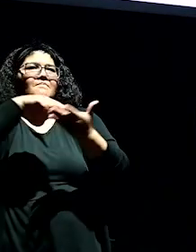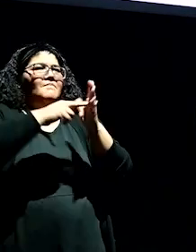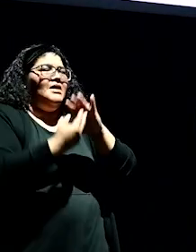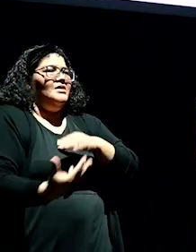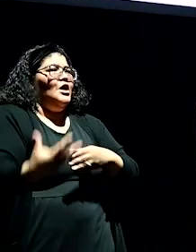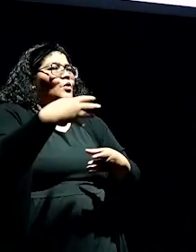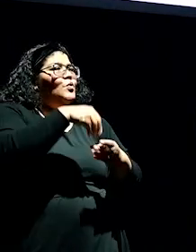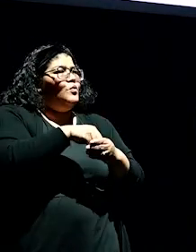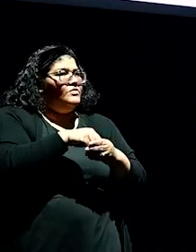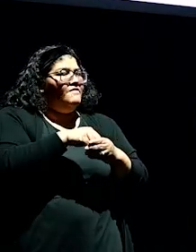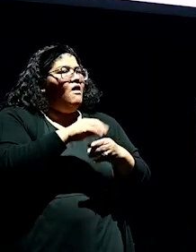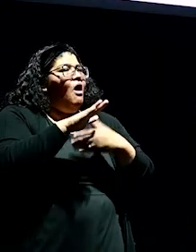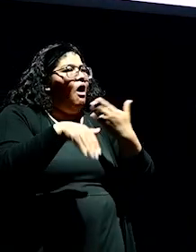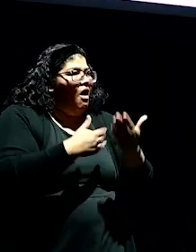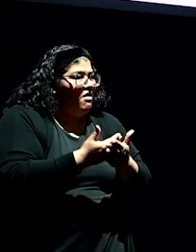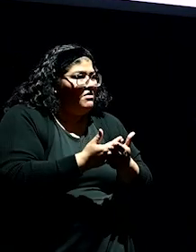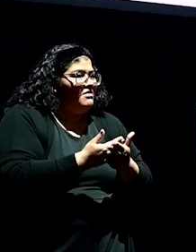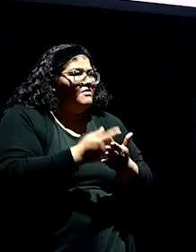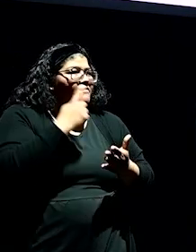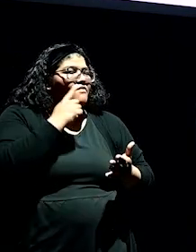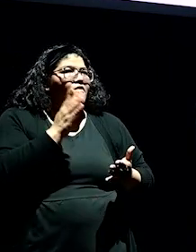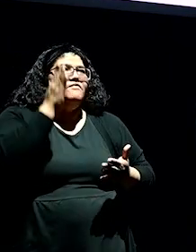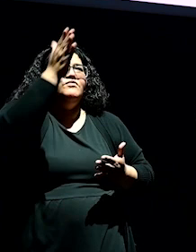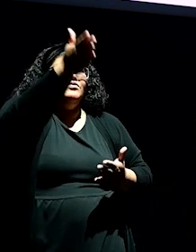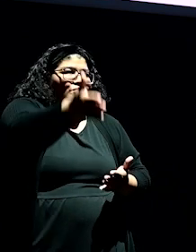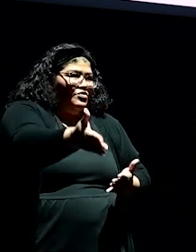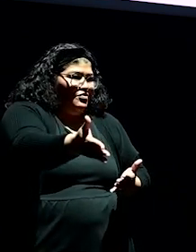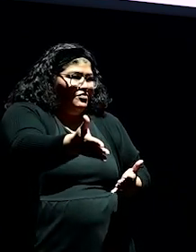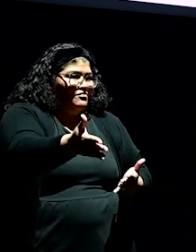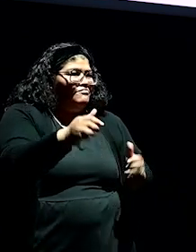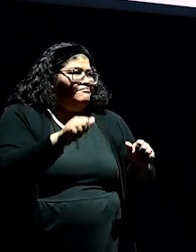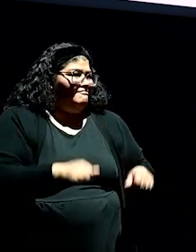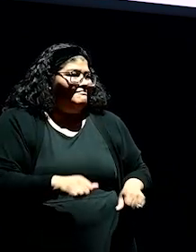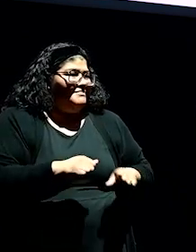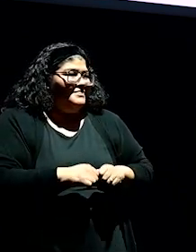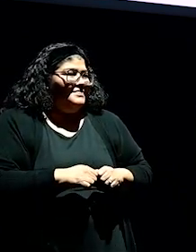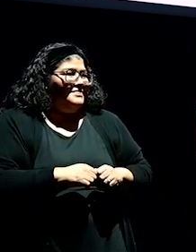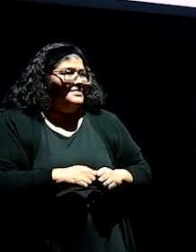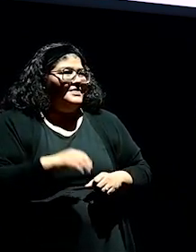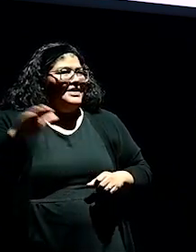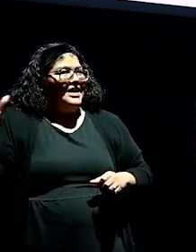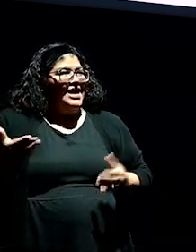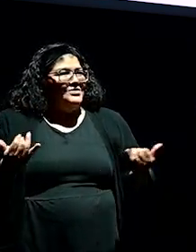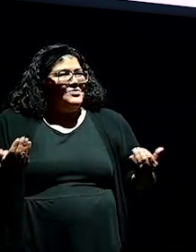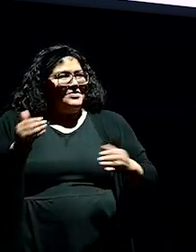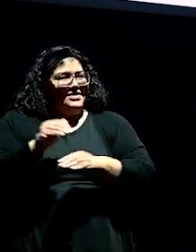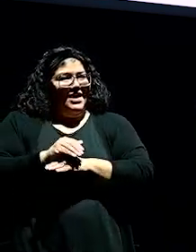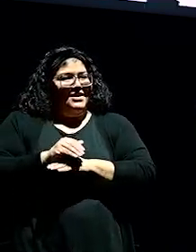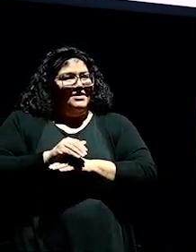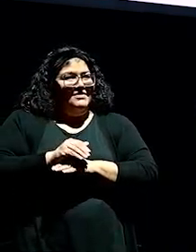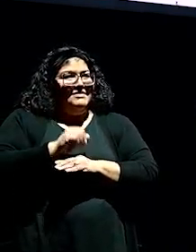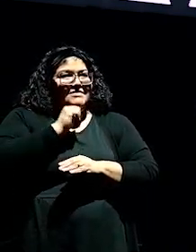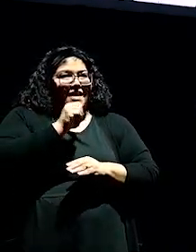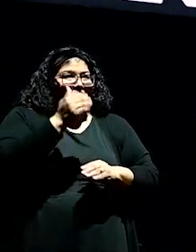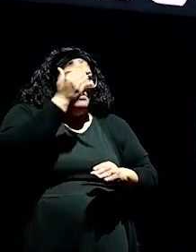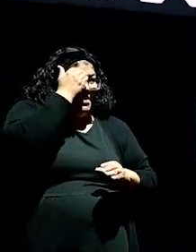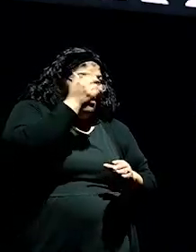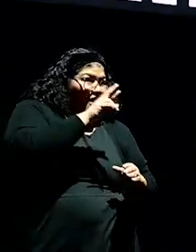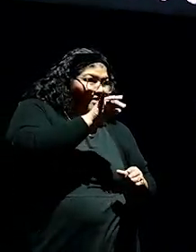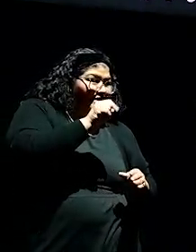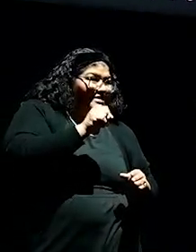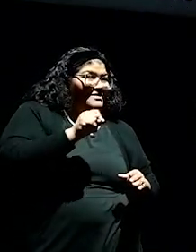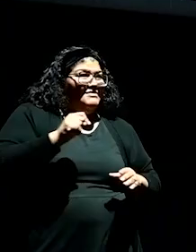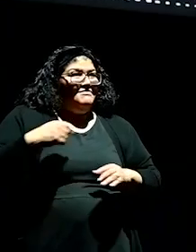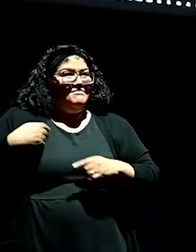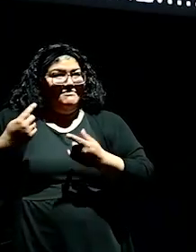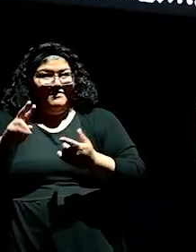sustainable tomorrow. Tonight's guest is no stranger to the Vignelli Center or to RIT. I feel